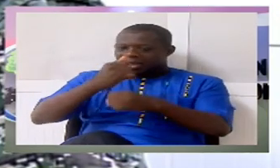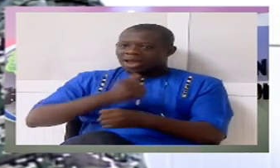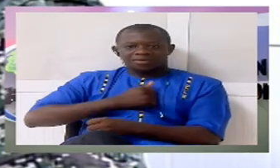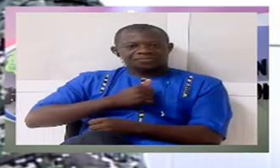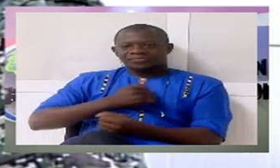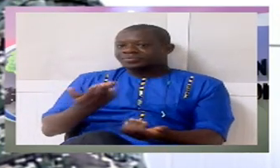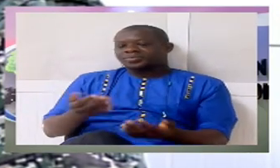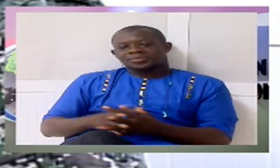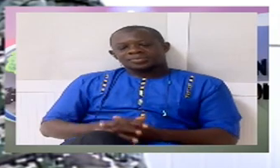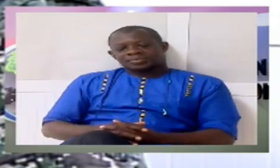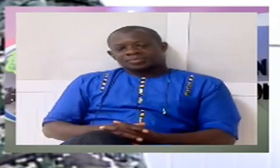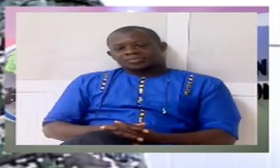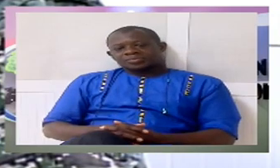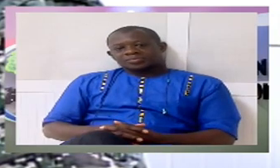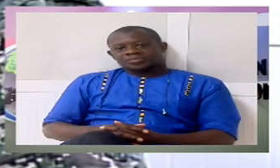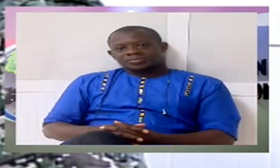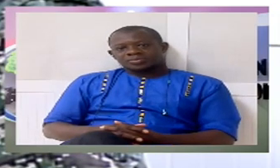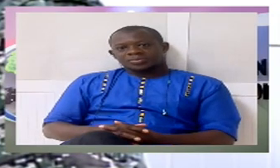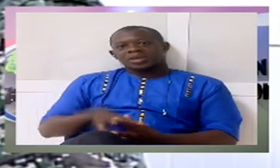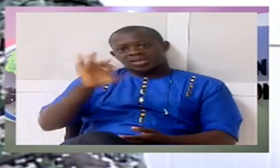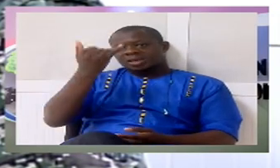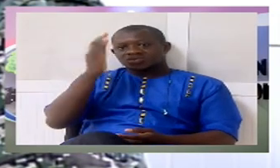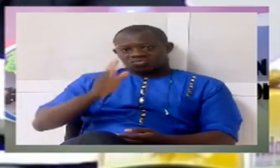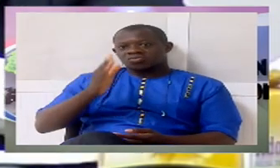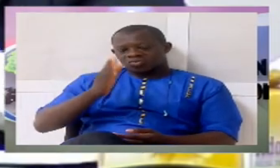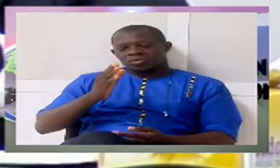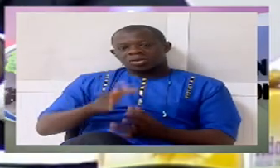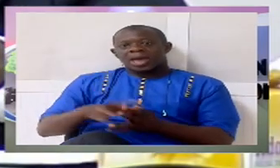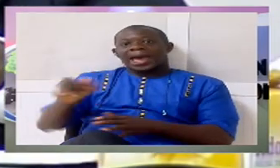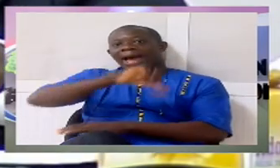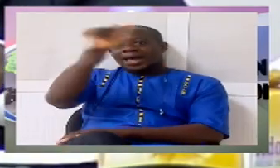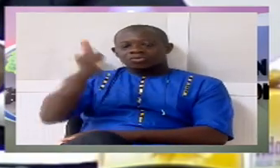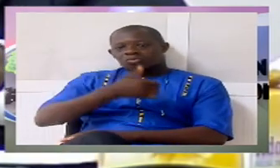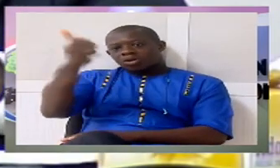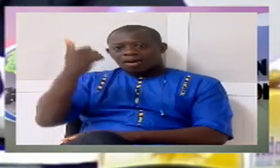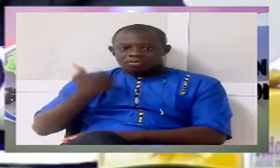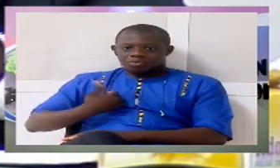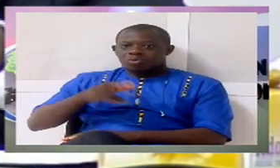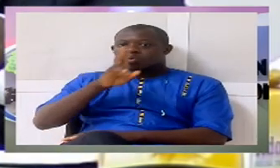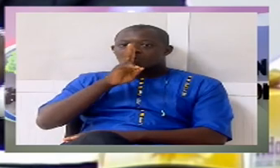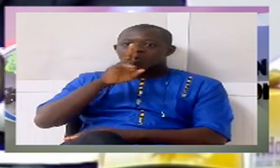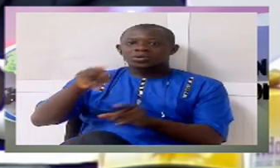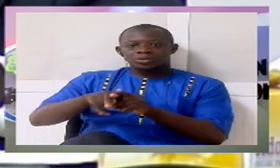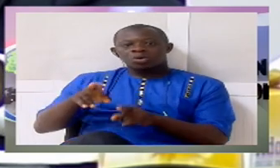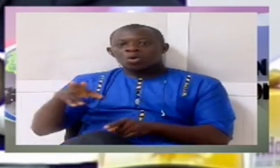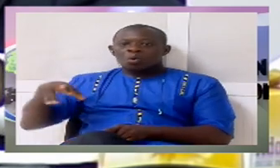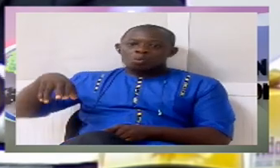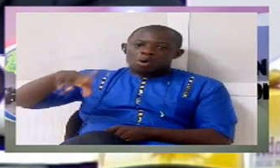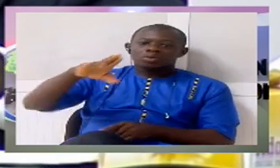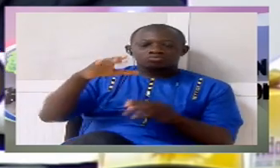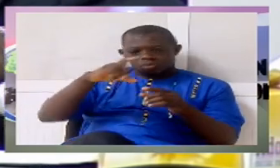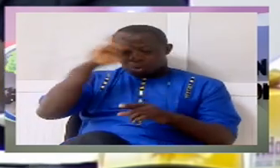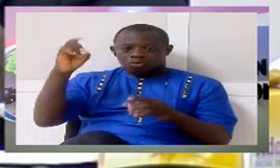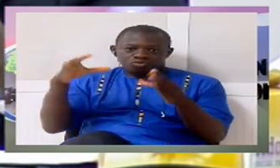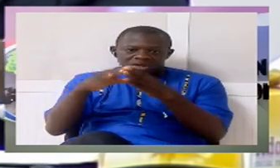ragal convoy bi. It's true. And those who were walking with the convoy